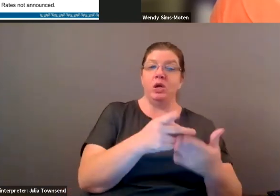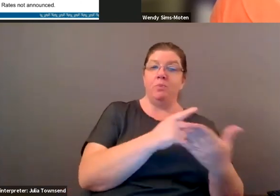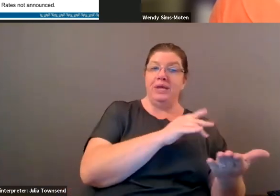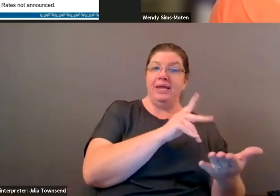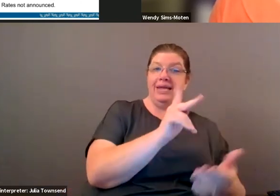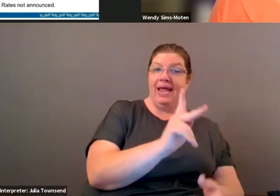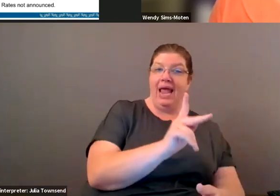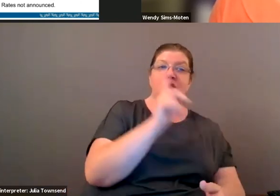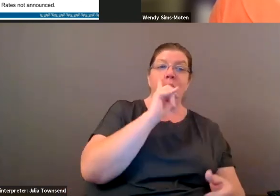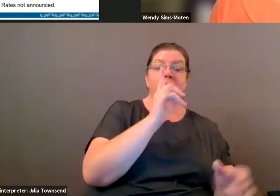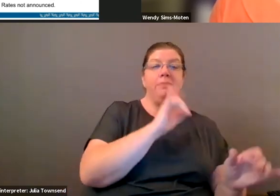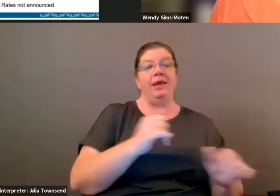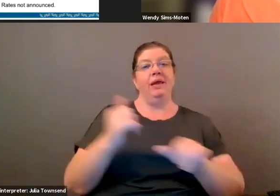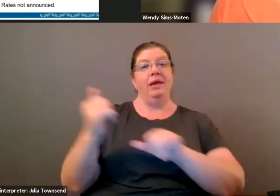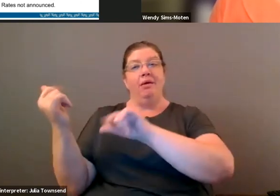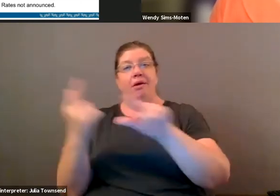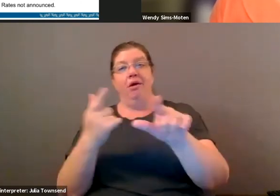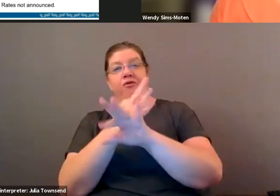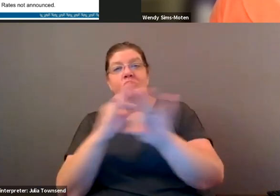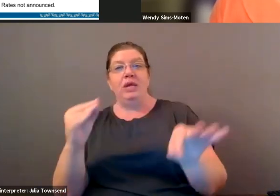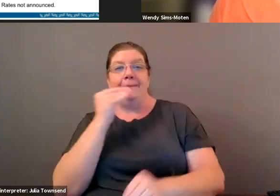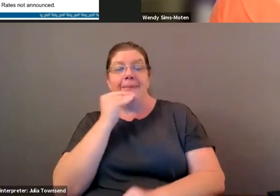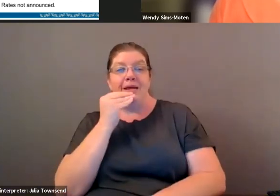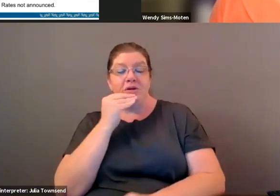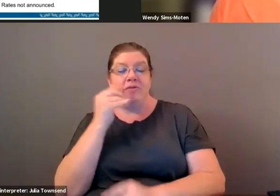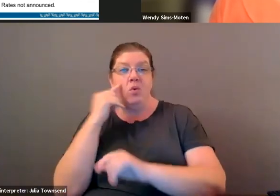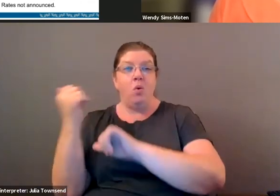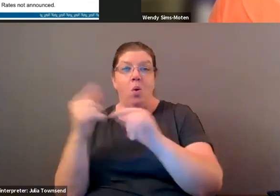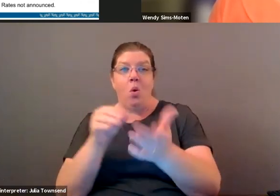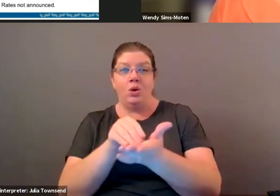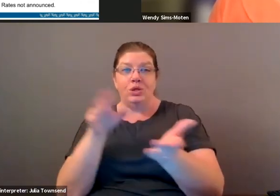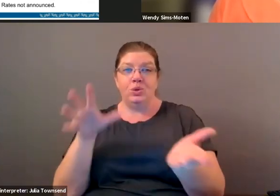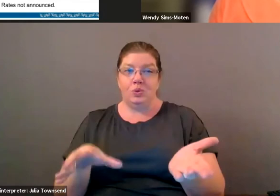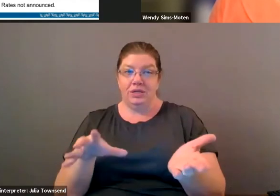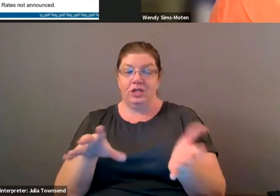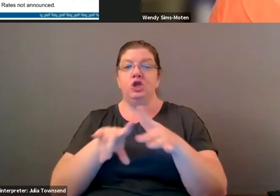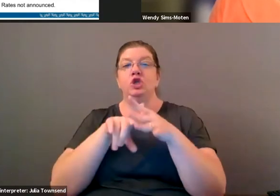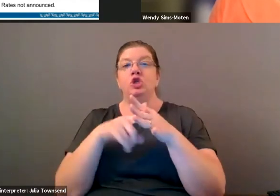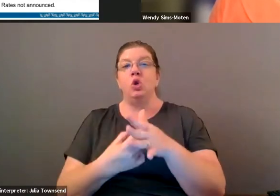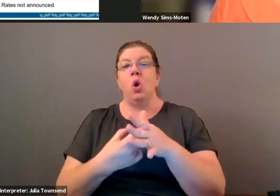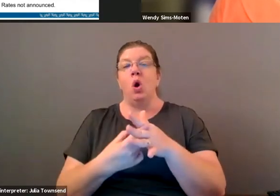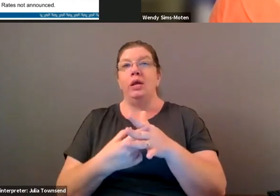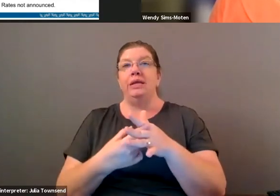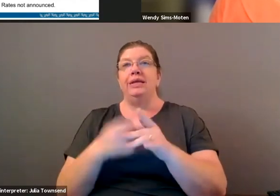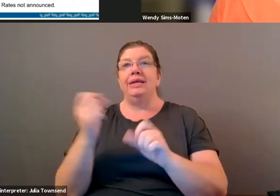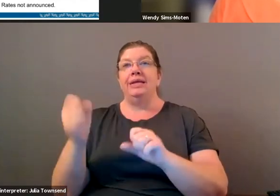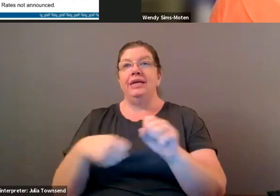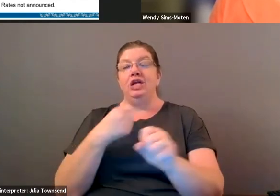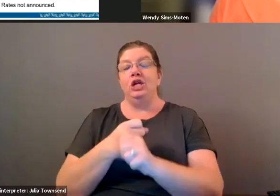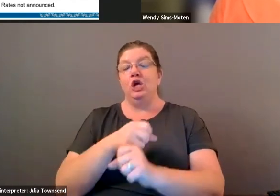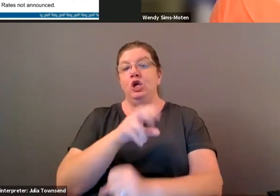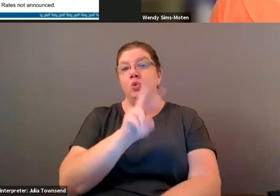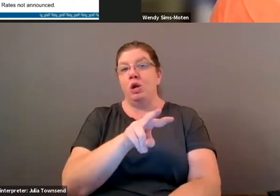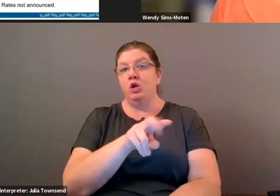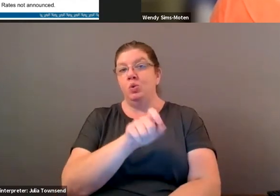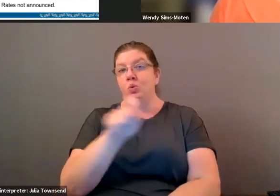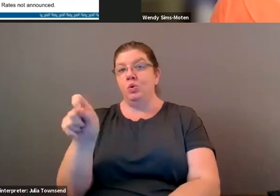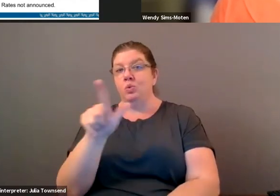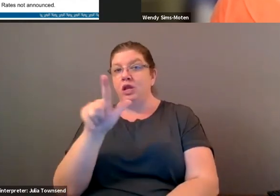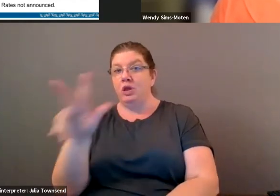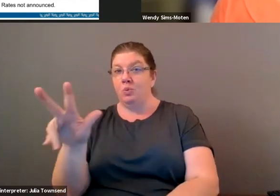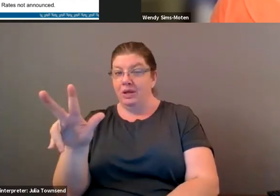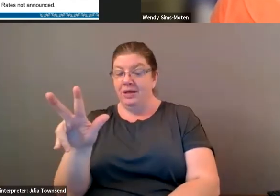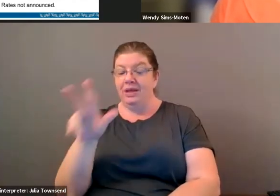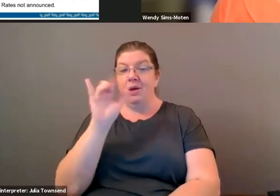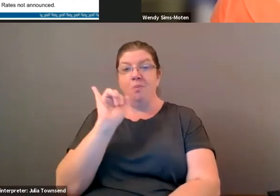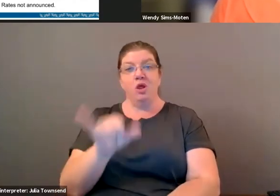going to be universal free meals to all students starting in 2022-23. Right now, I don't know what those